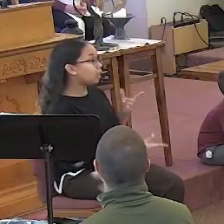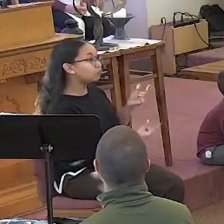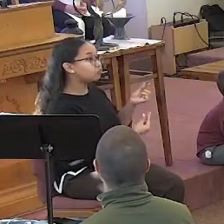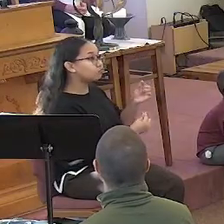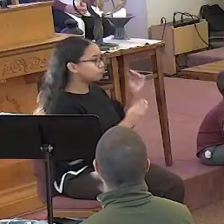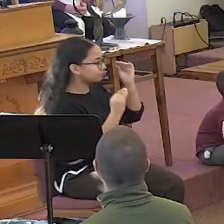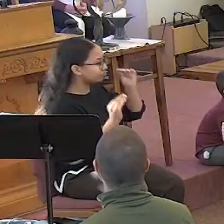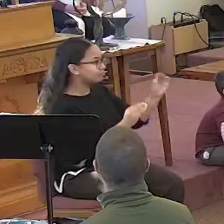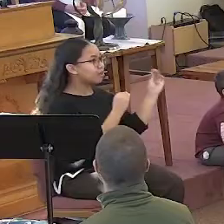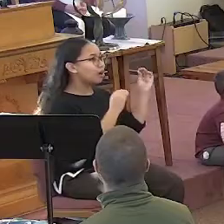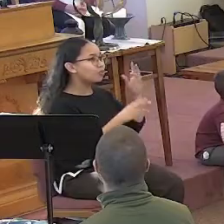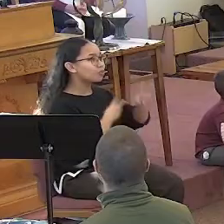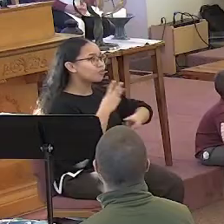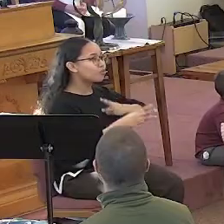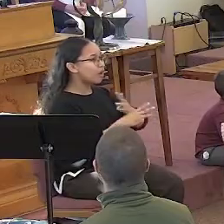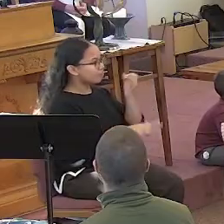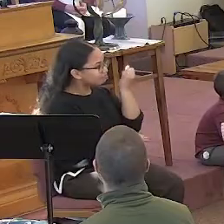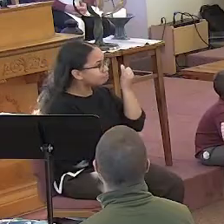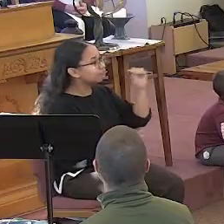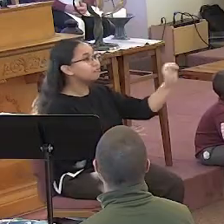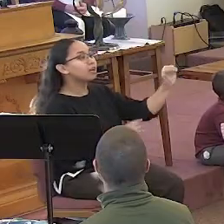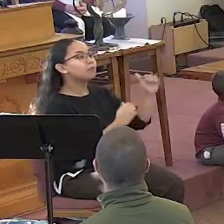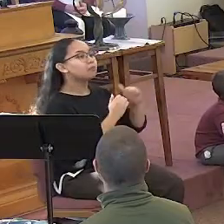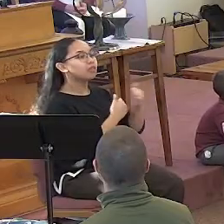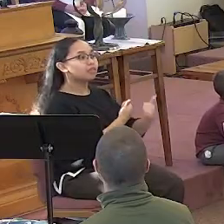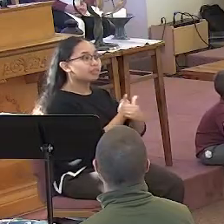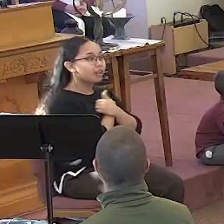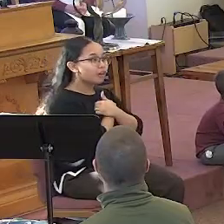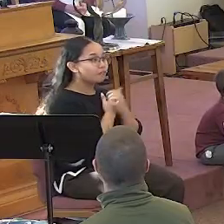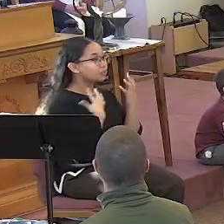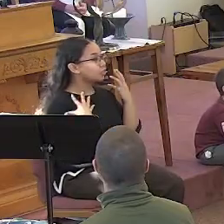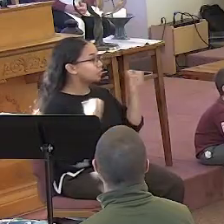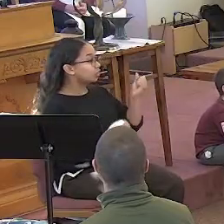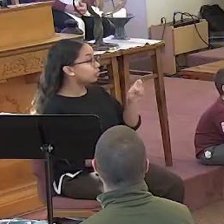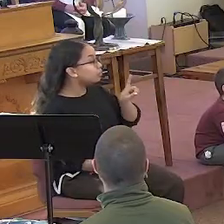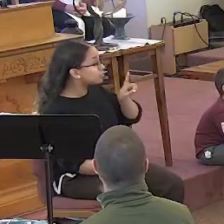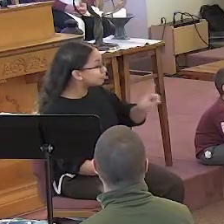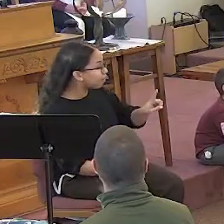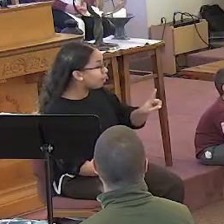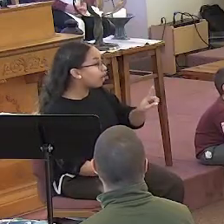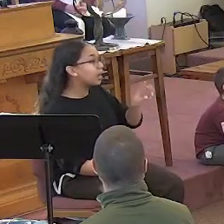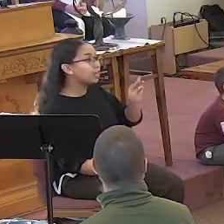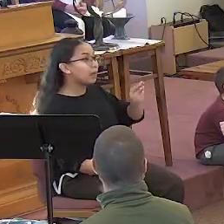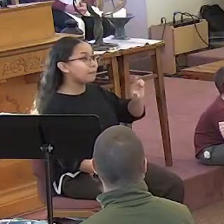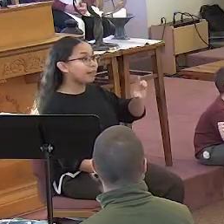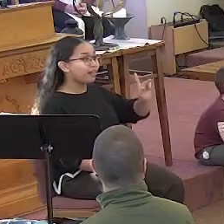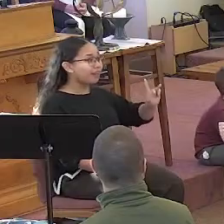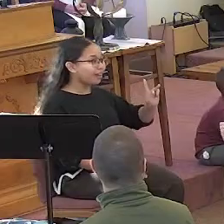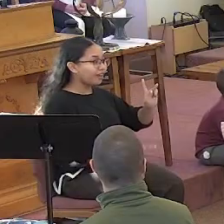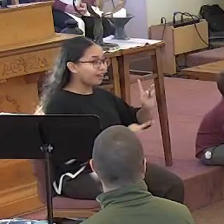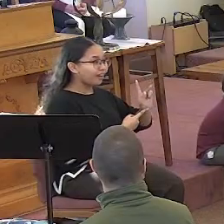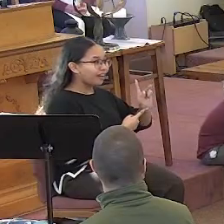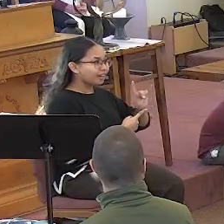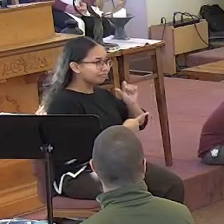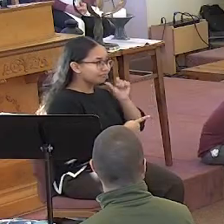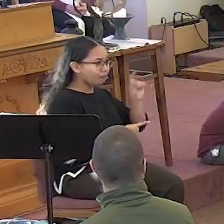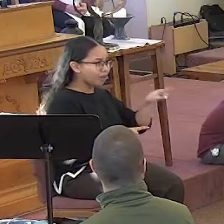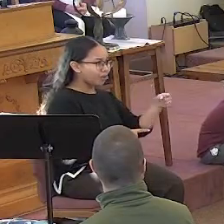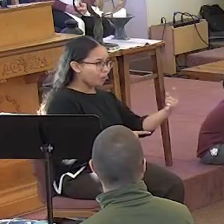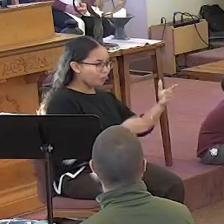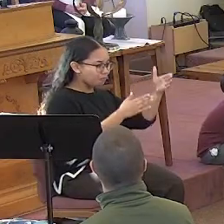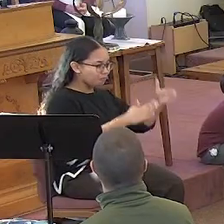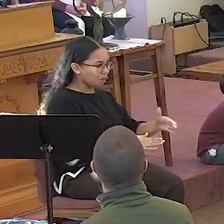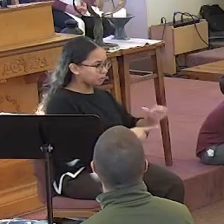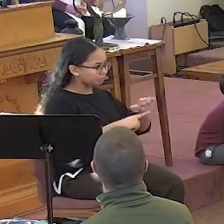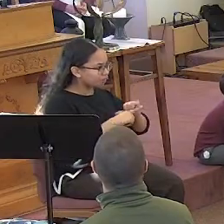for justice with love and courage. But Dr. King wasn't the only one who practiced resistance and worked to make